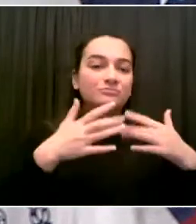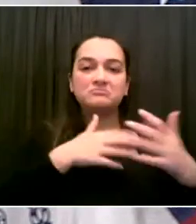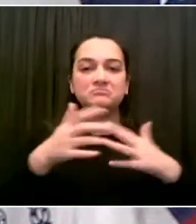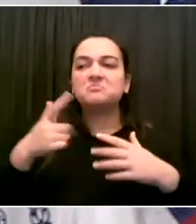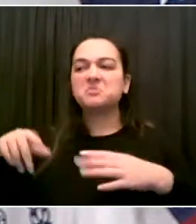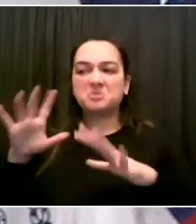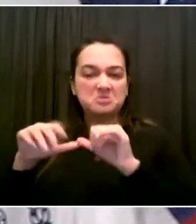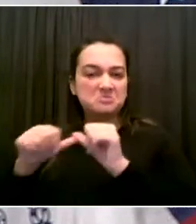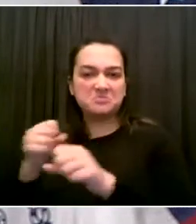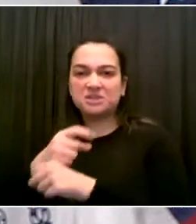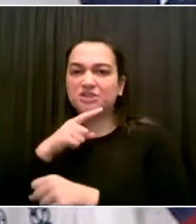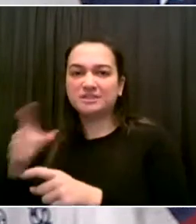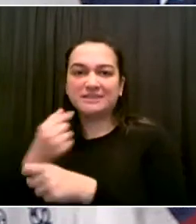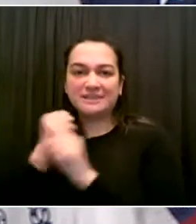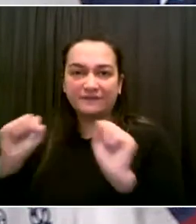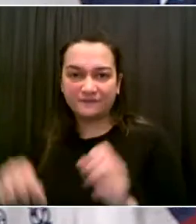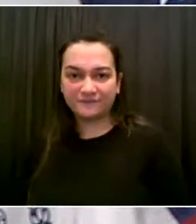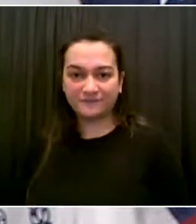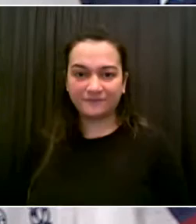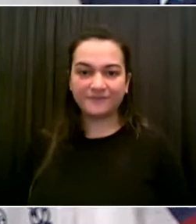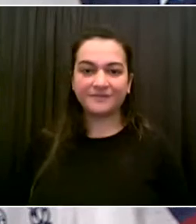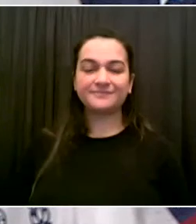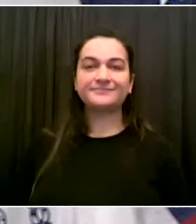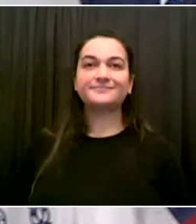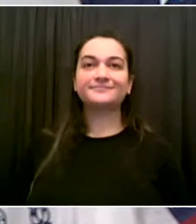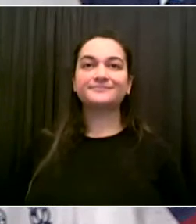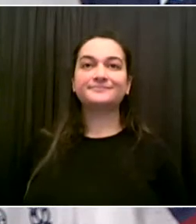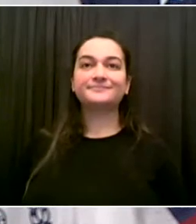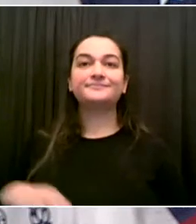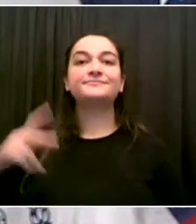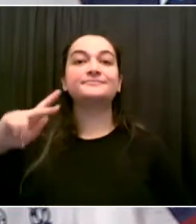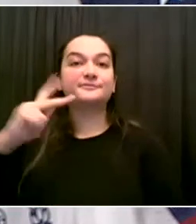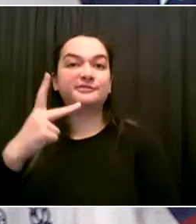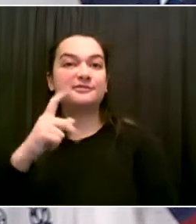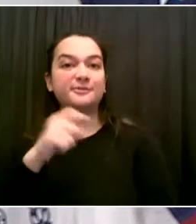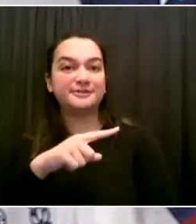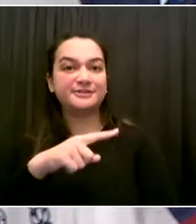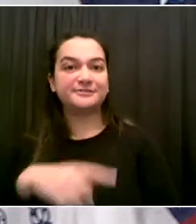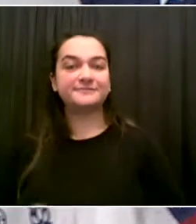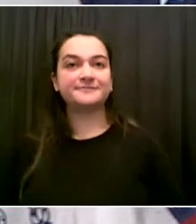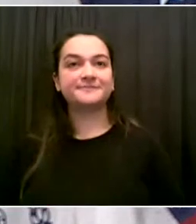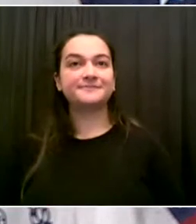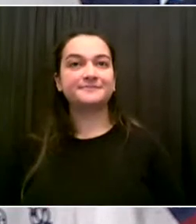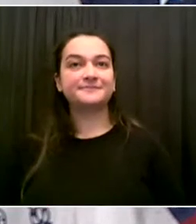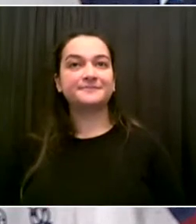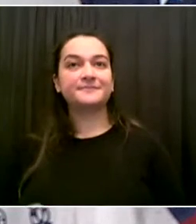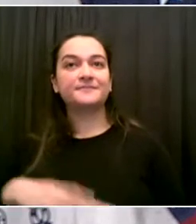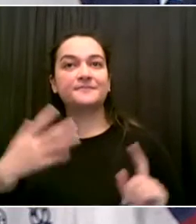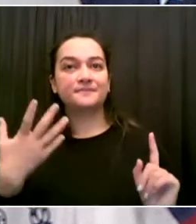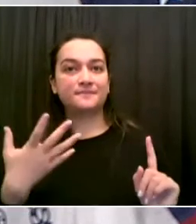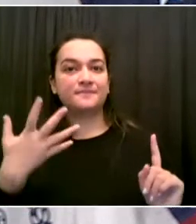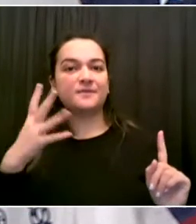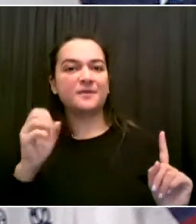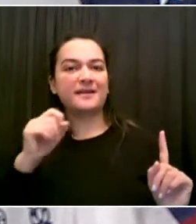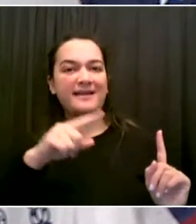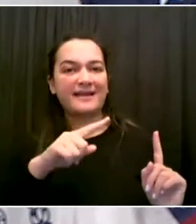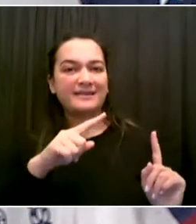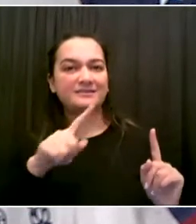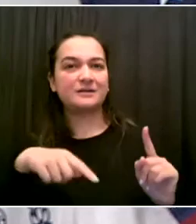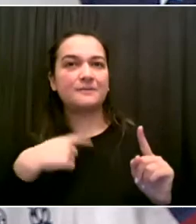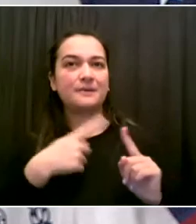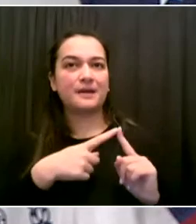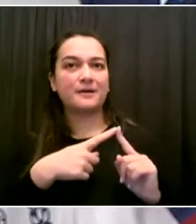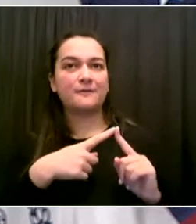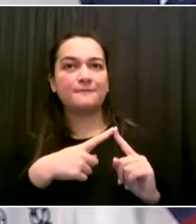Thanks. My second question has to do with students who don't have 12-month IEPs, who just have 10-month IEPs. Given